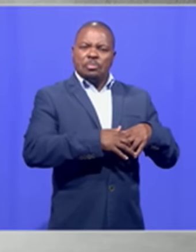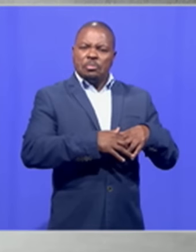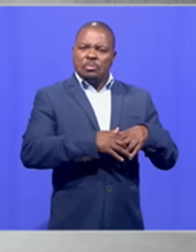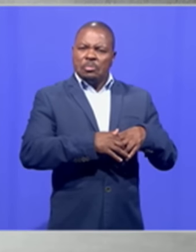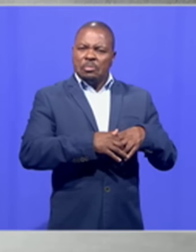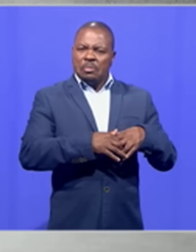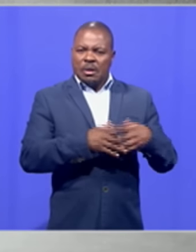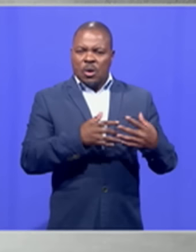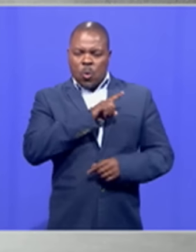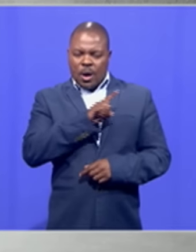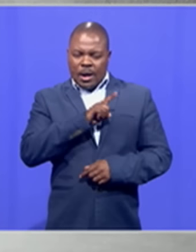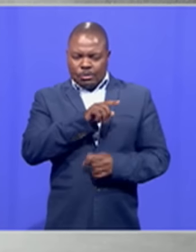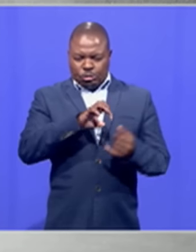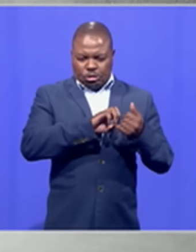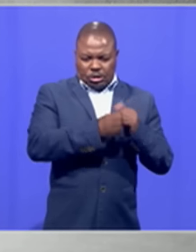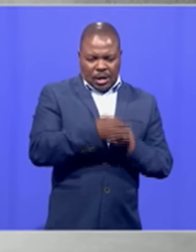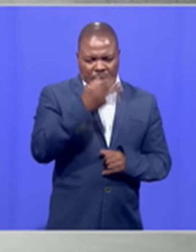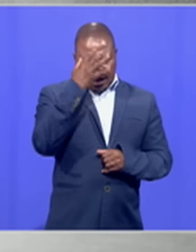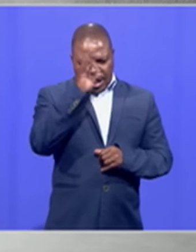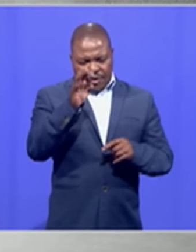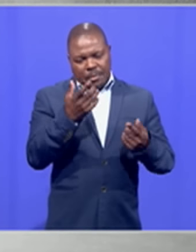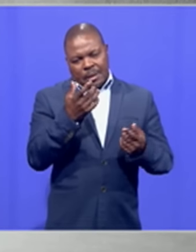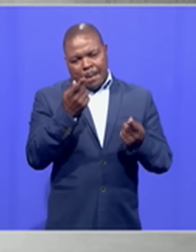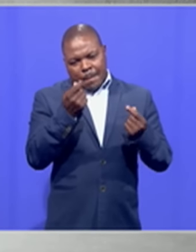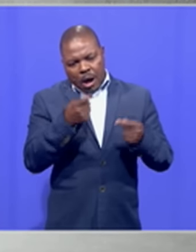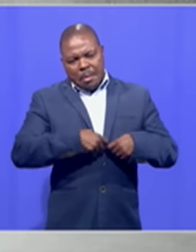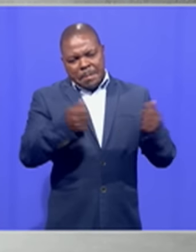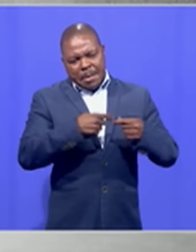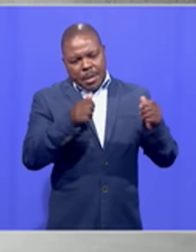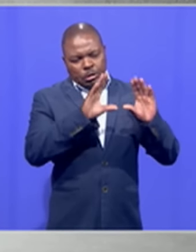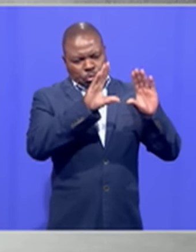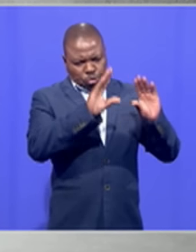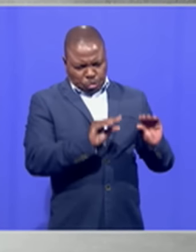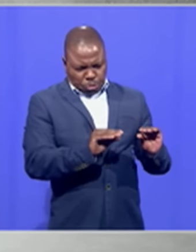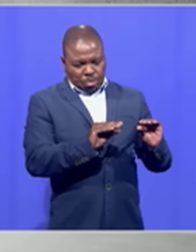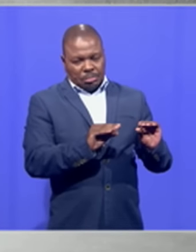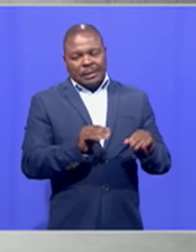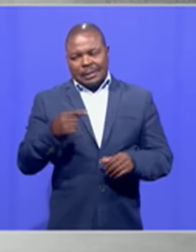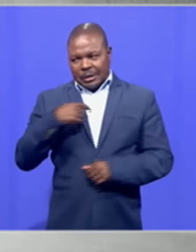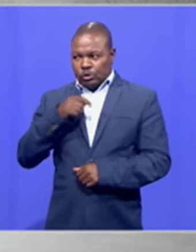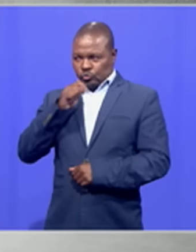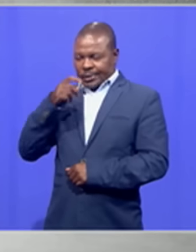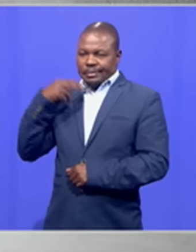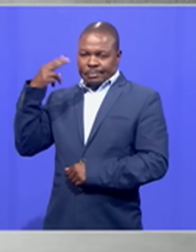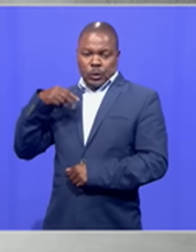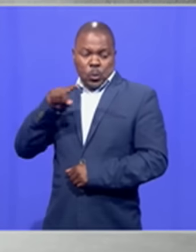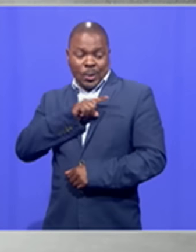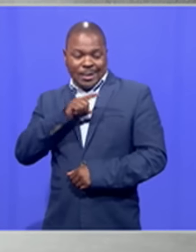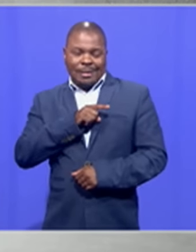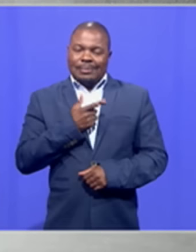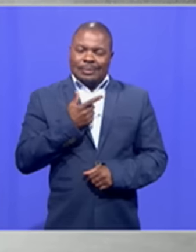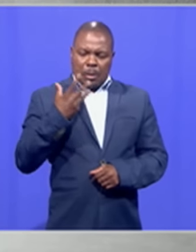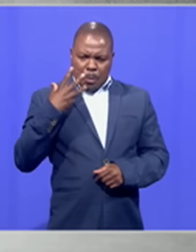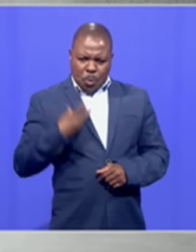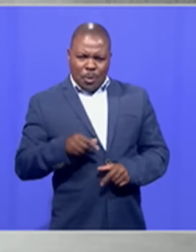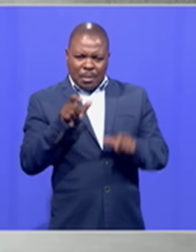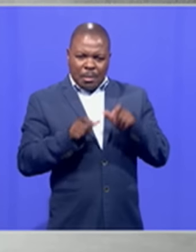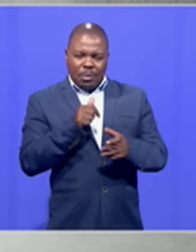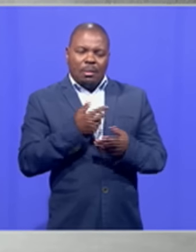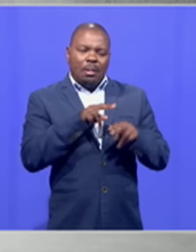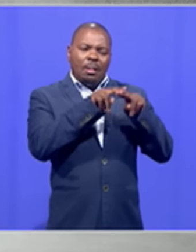go fokoletša mmušo tshenyagalelo ya mašeleng seo se tloga se ntshwabišitše kudu jwale ka ge e le gore rena bahlaki re tshepetše go